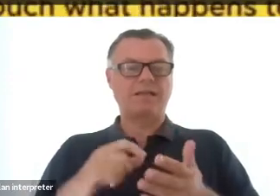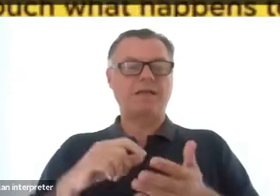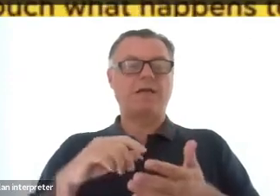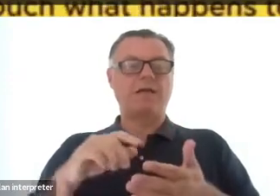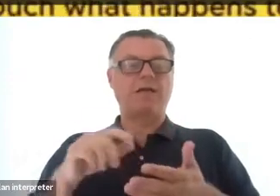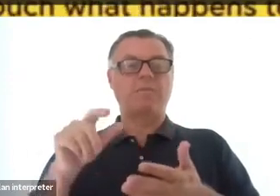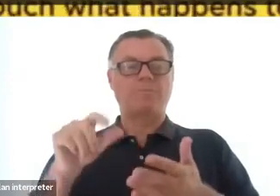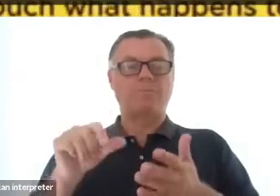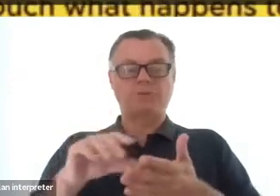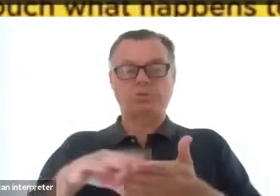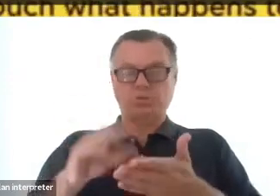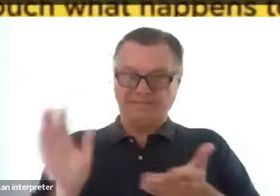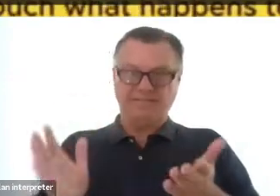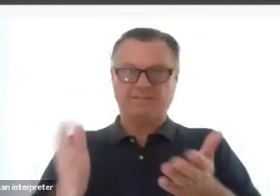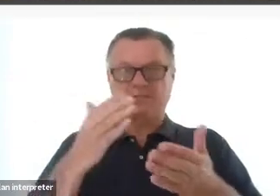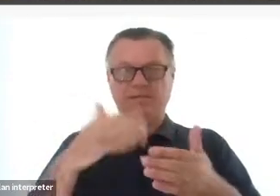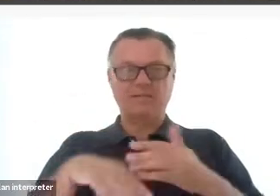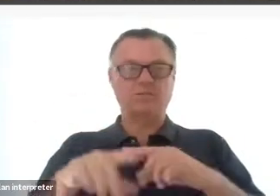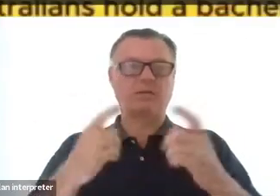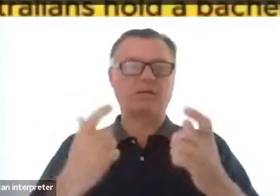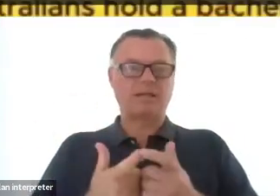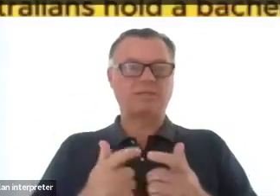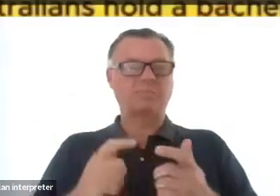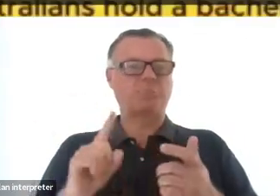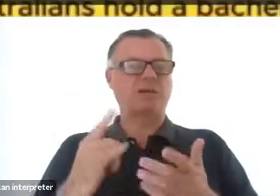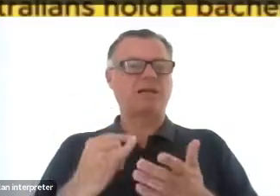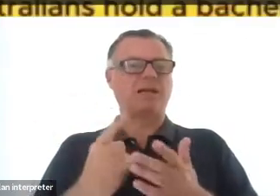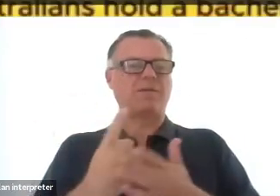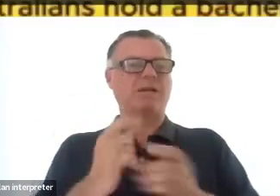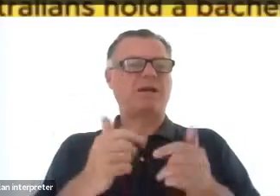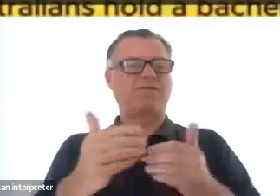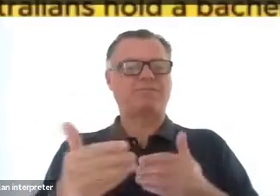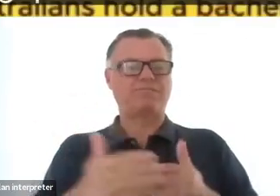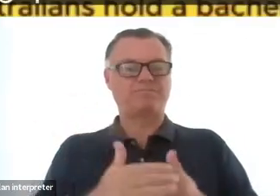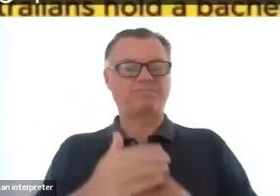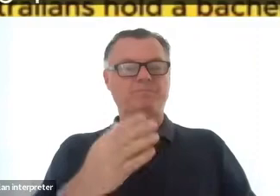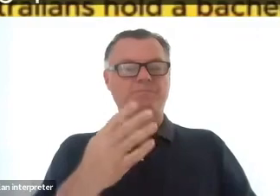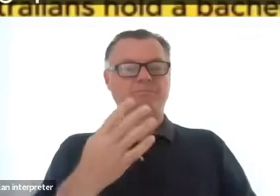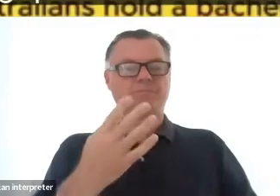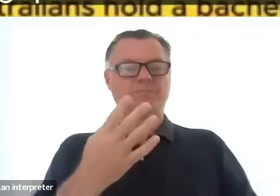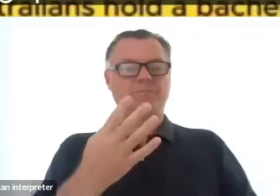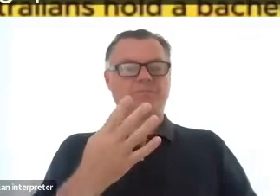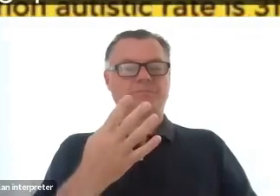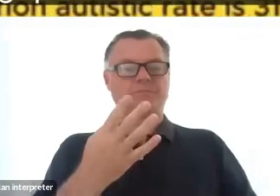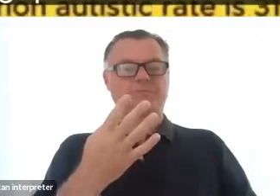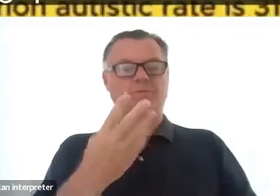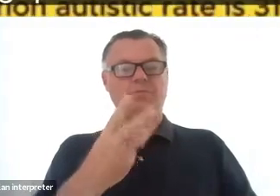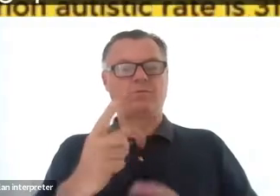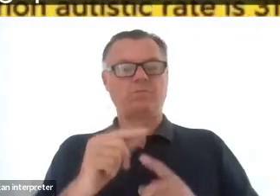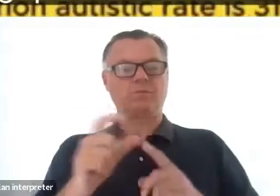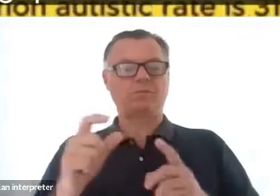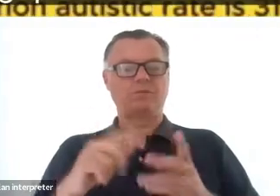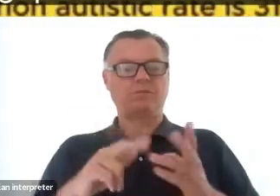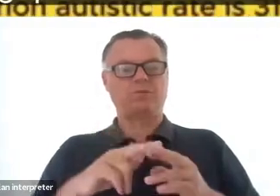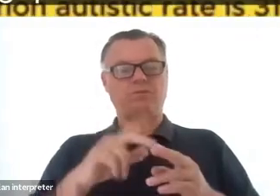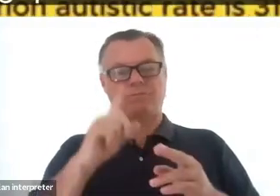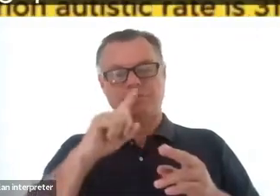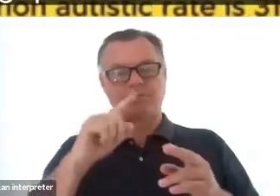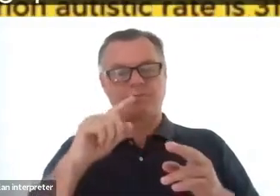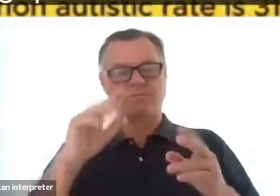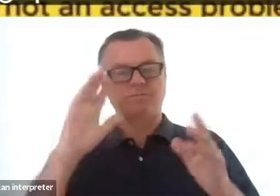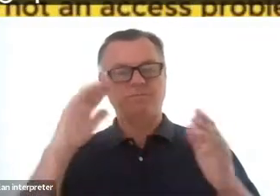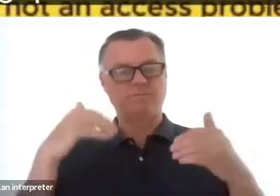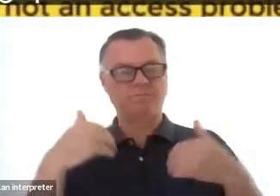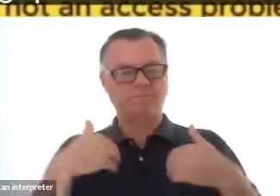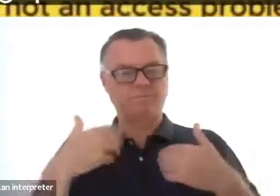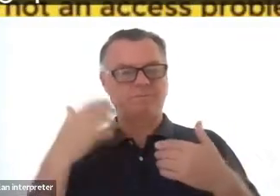them touch what happens after. 8.1% of autistic Australians hold a bachelor's degree. The non-autistic rate is 31.2%.